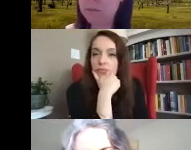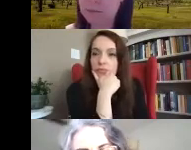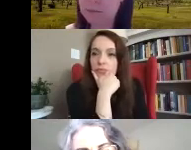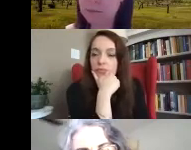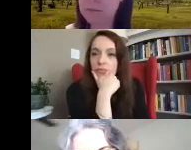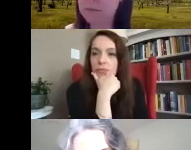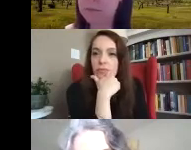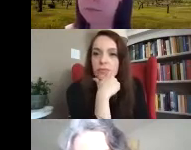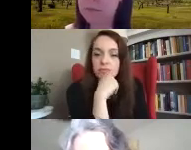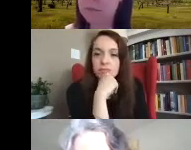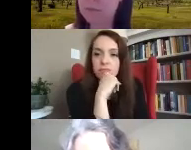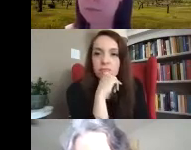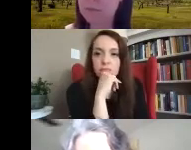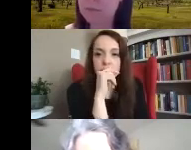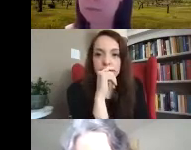have trouble.